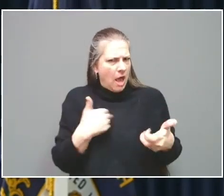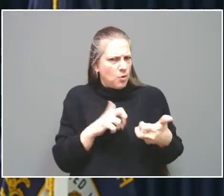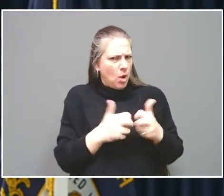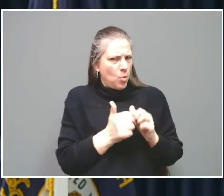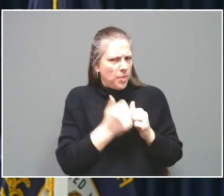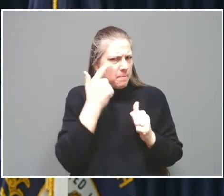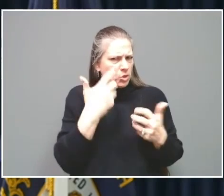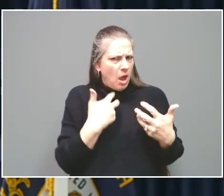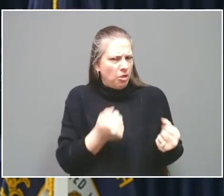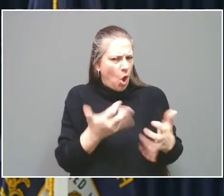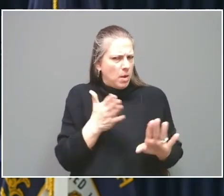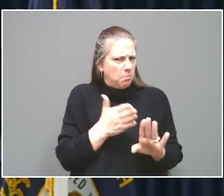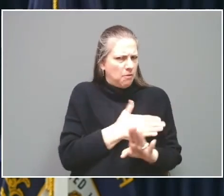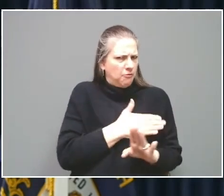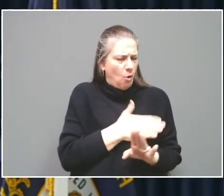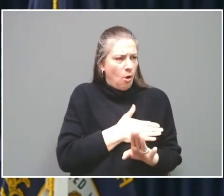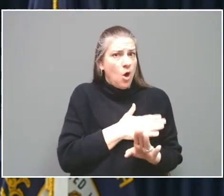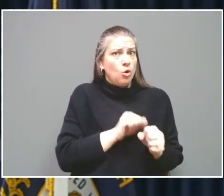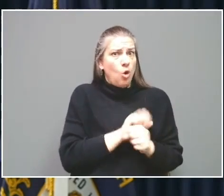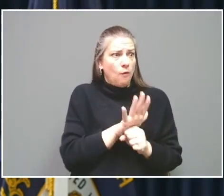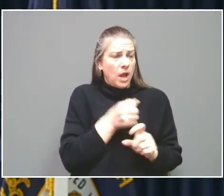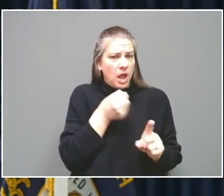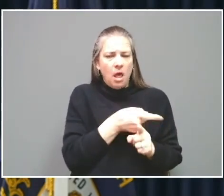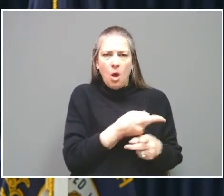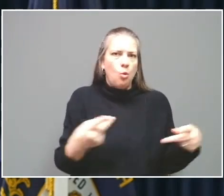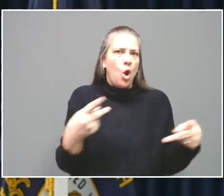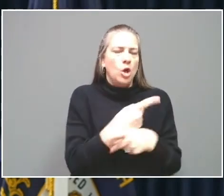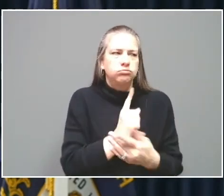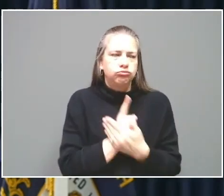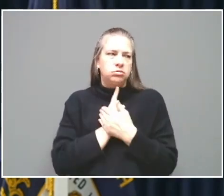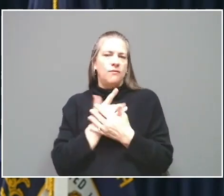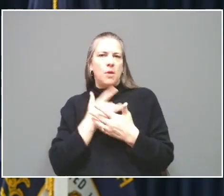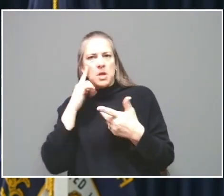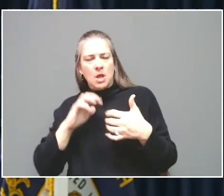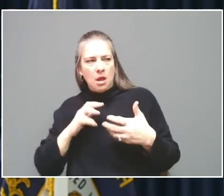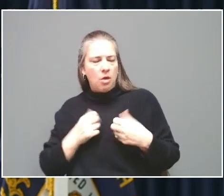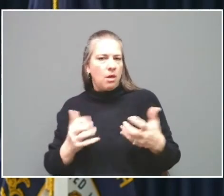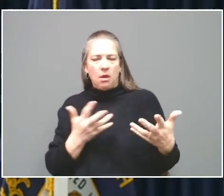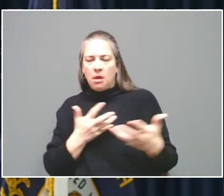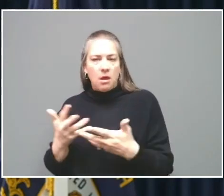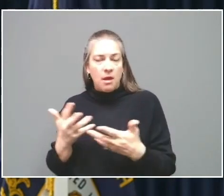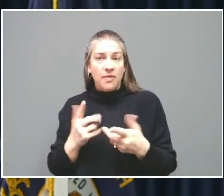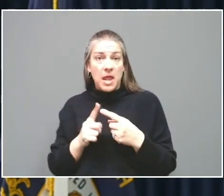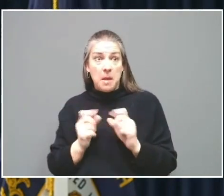struggle that our students were having. Then as our schools prepared to return to in-person